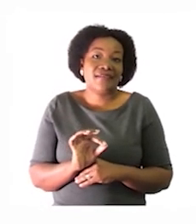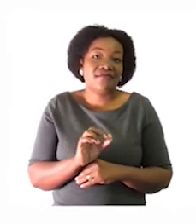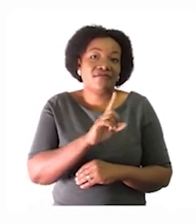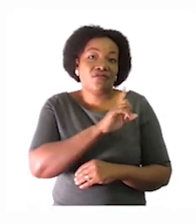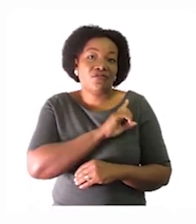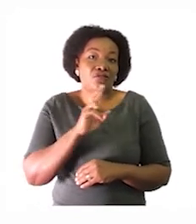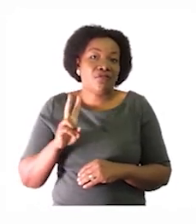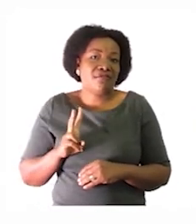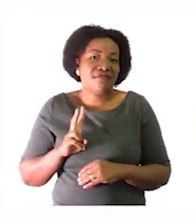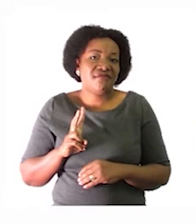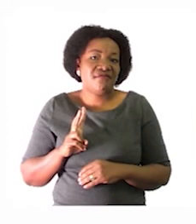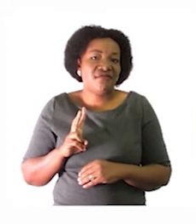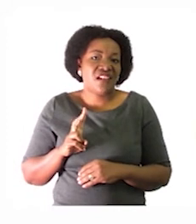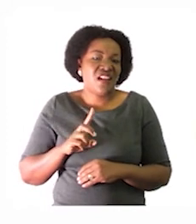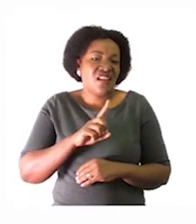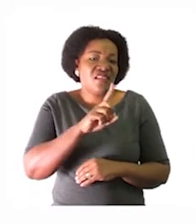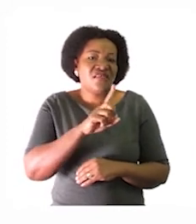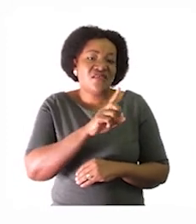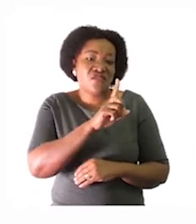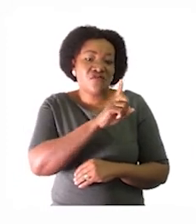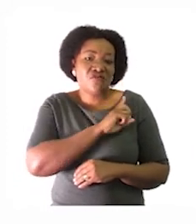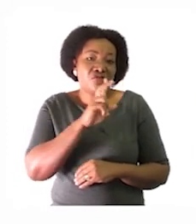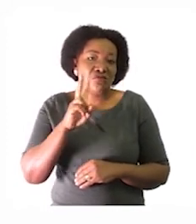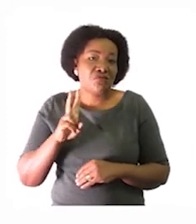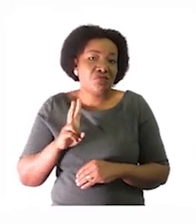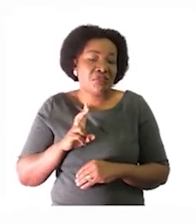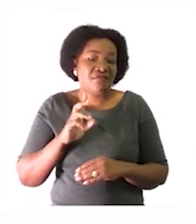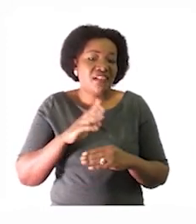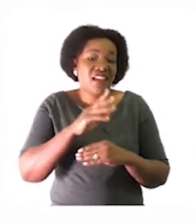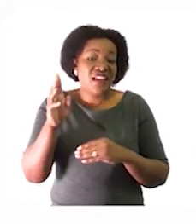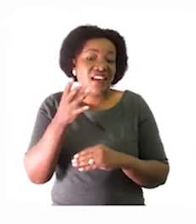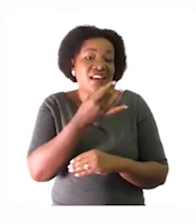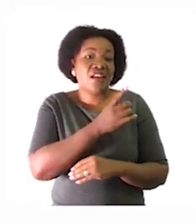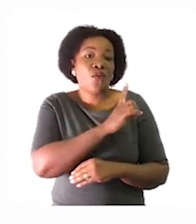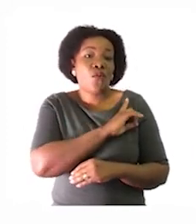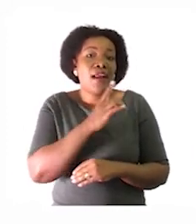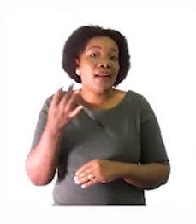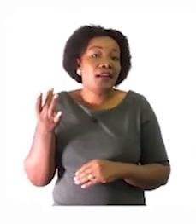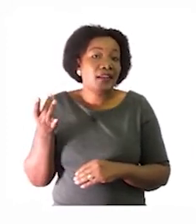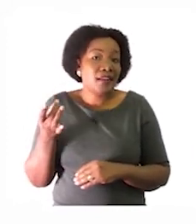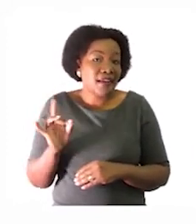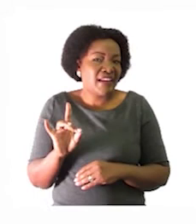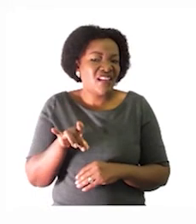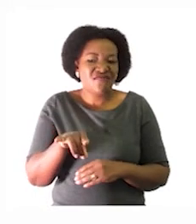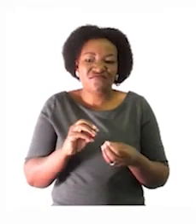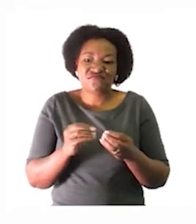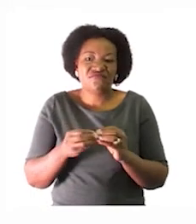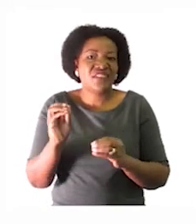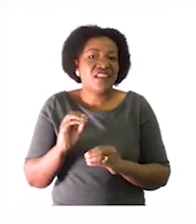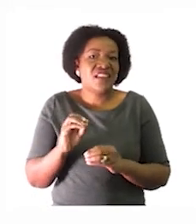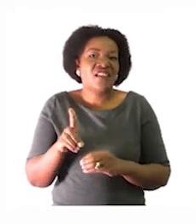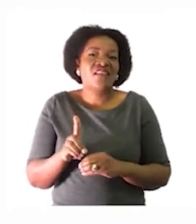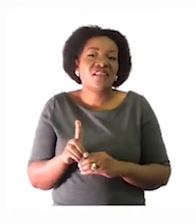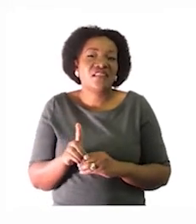12, between 12 and 15, there's also a number missing. I would like for you to fill in that number as well, and so on.